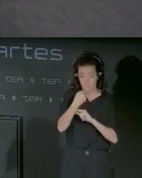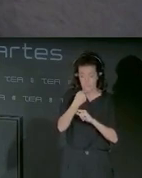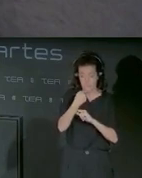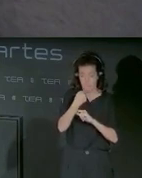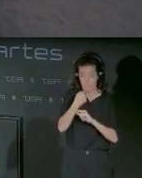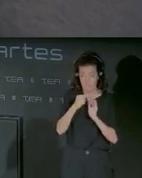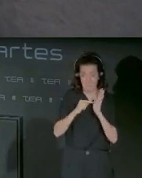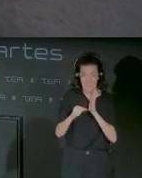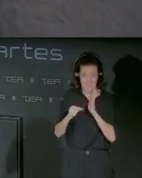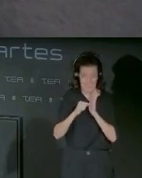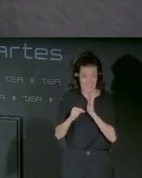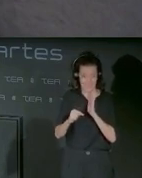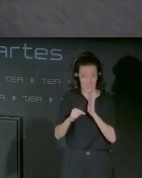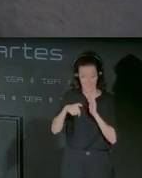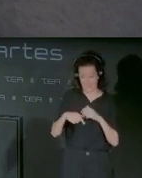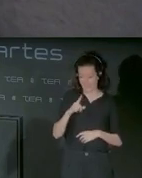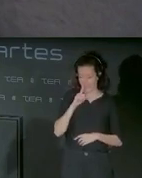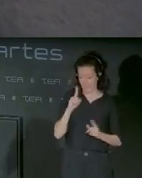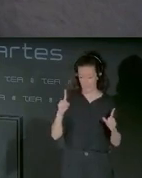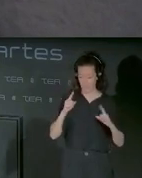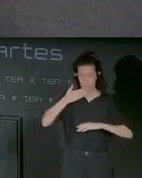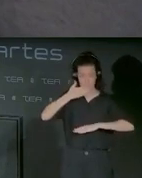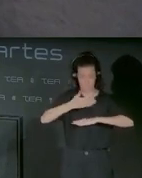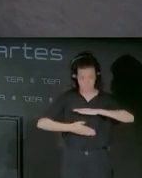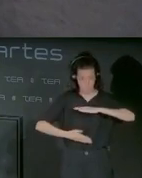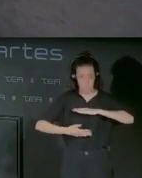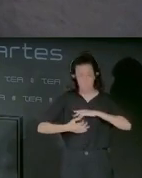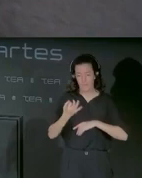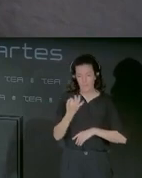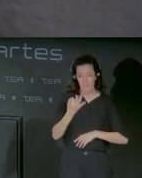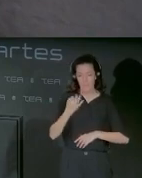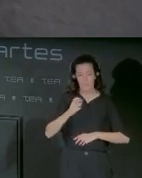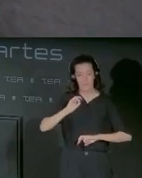can do better. We are also considering in the future to